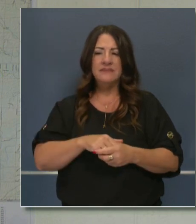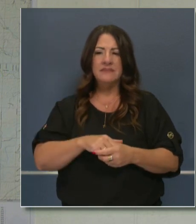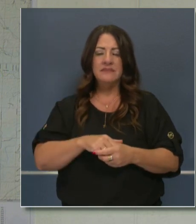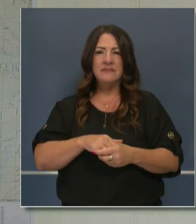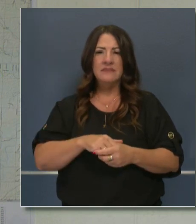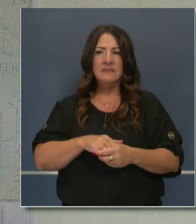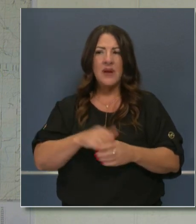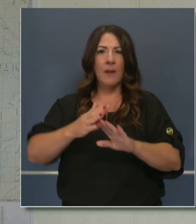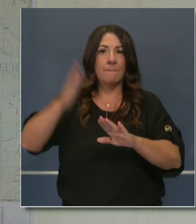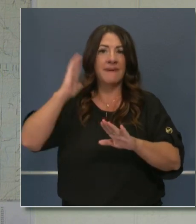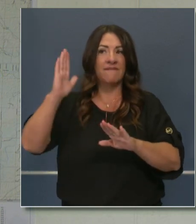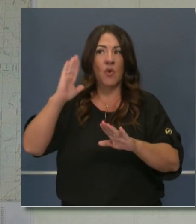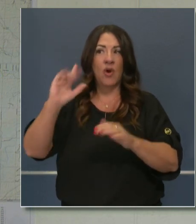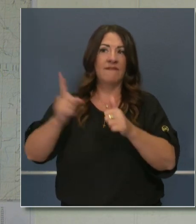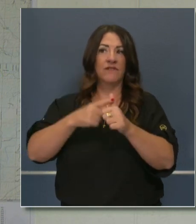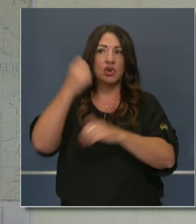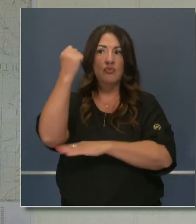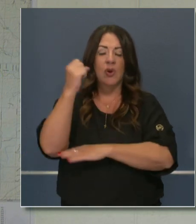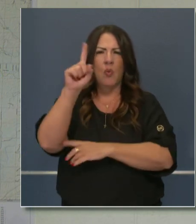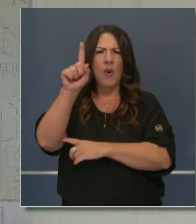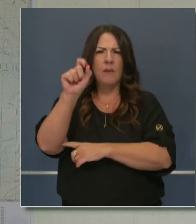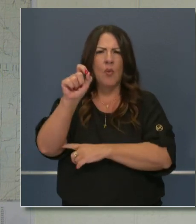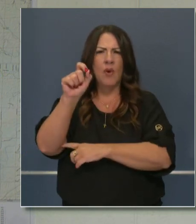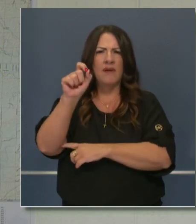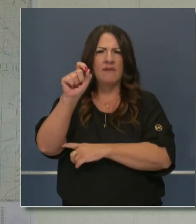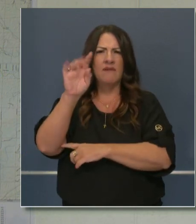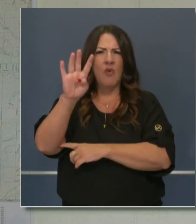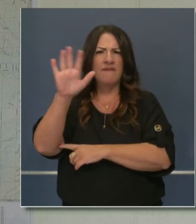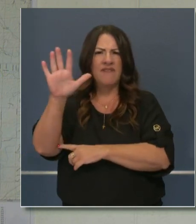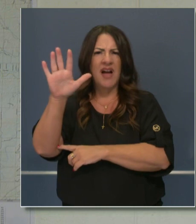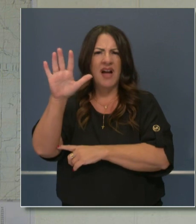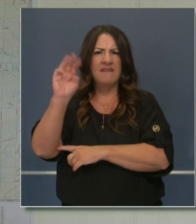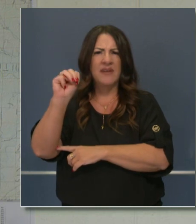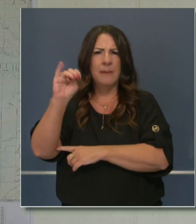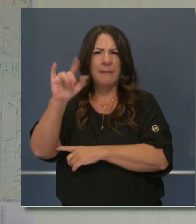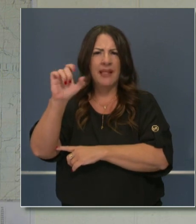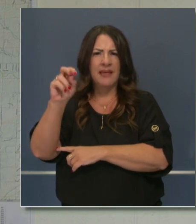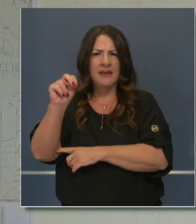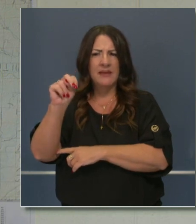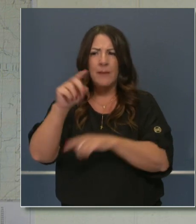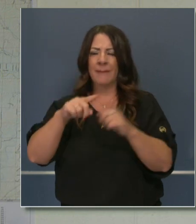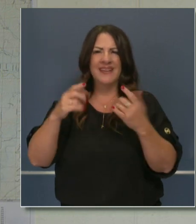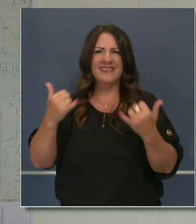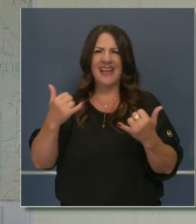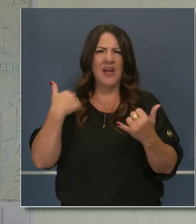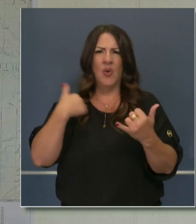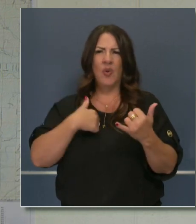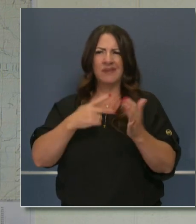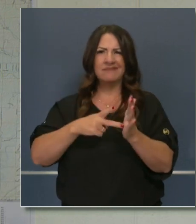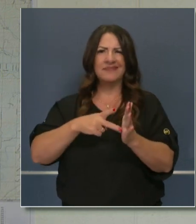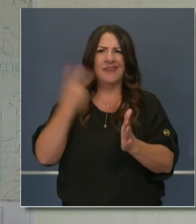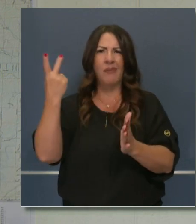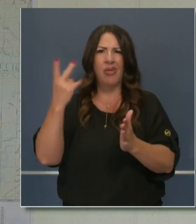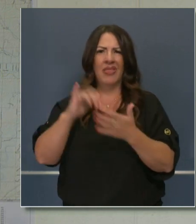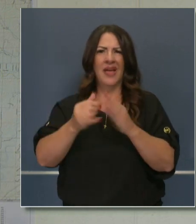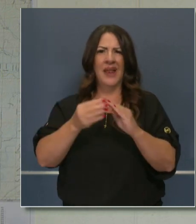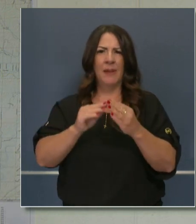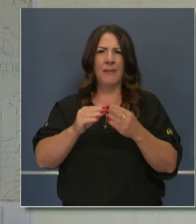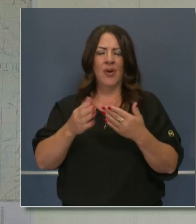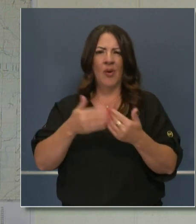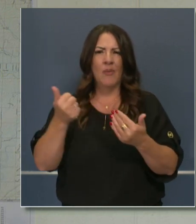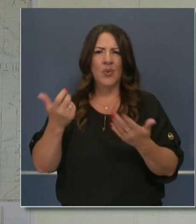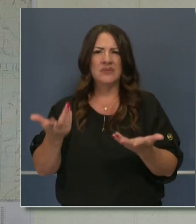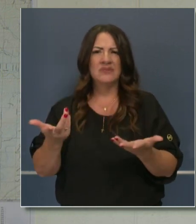1.54 million acres. We're on our way to possibly tripling that number, but we're getting close.